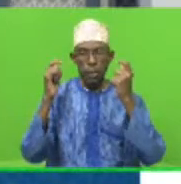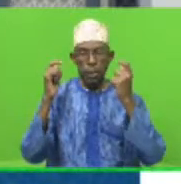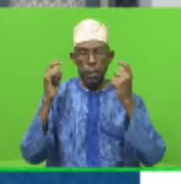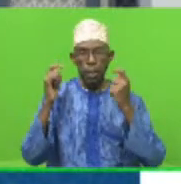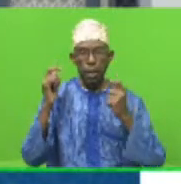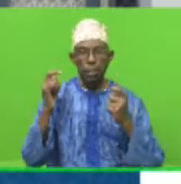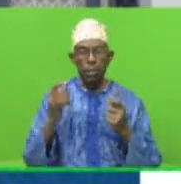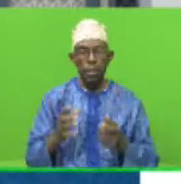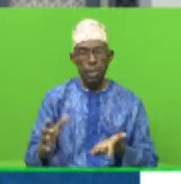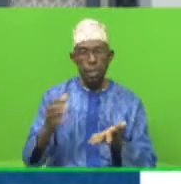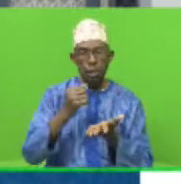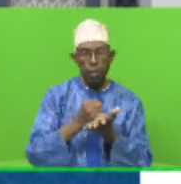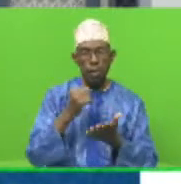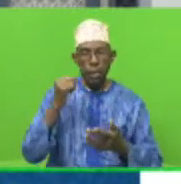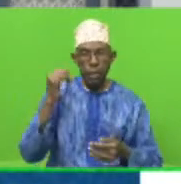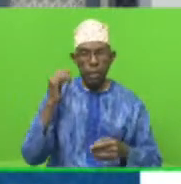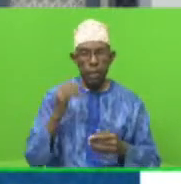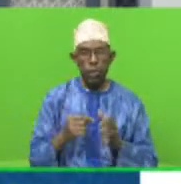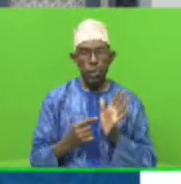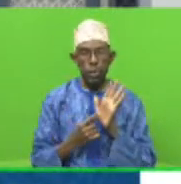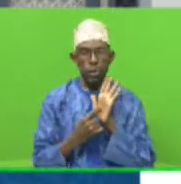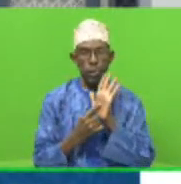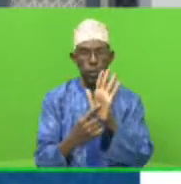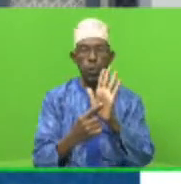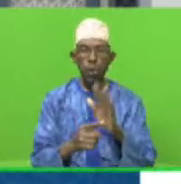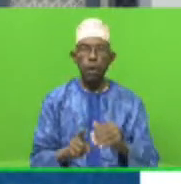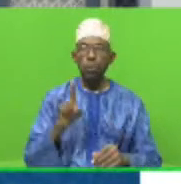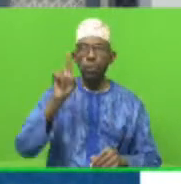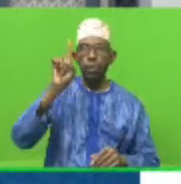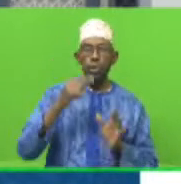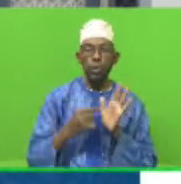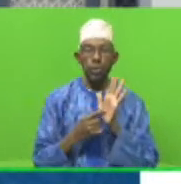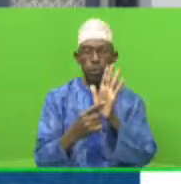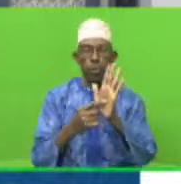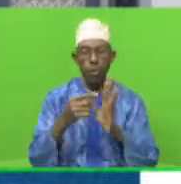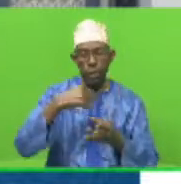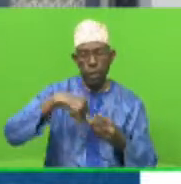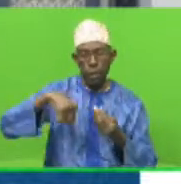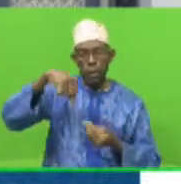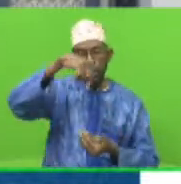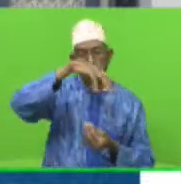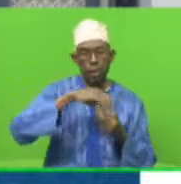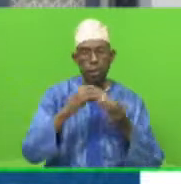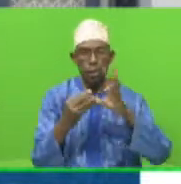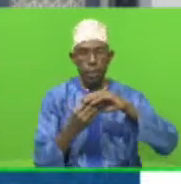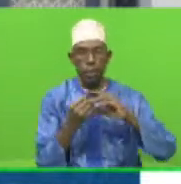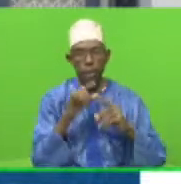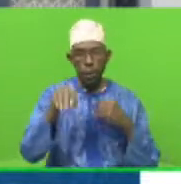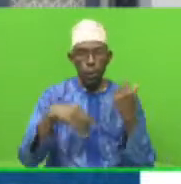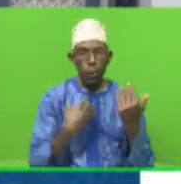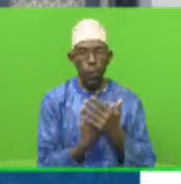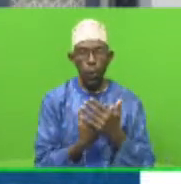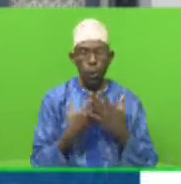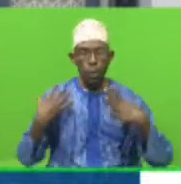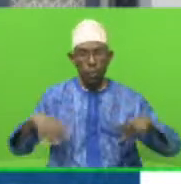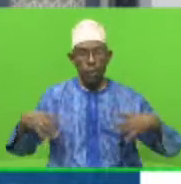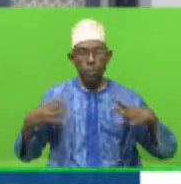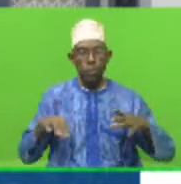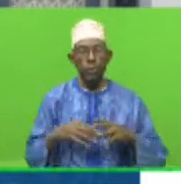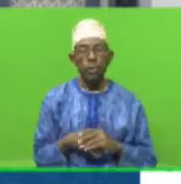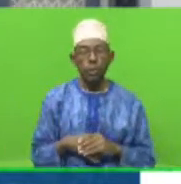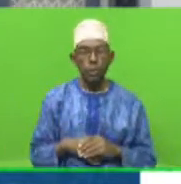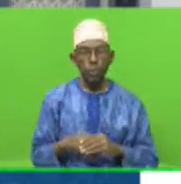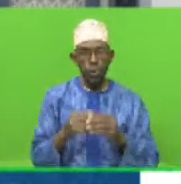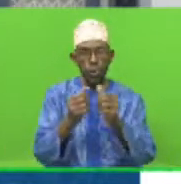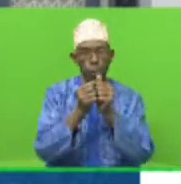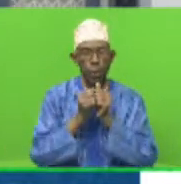this inherent inclination that Allah subhanahu wa ta'ala has created each one of us, all human beings, with